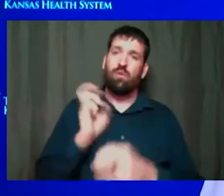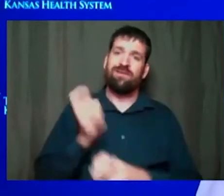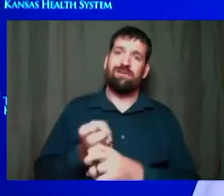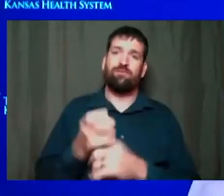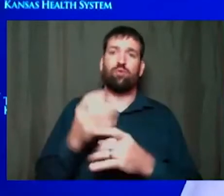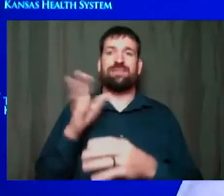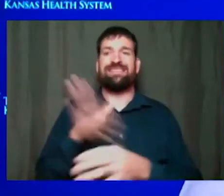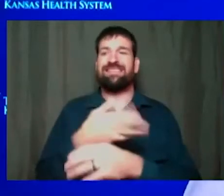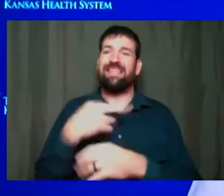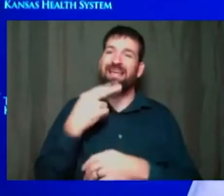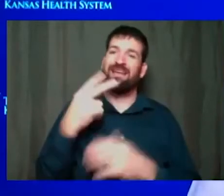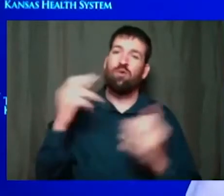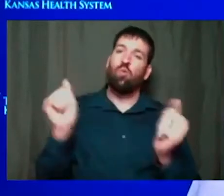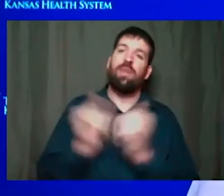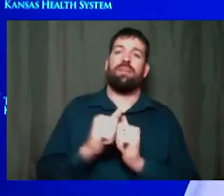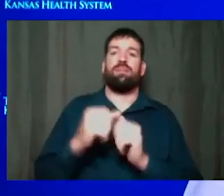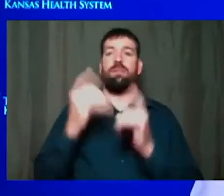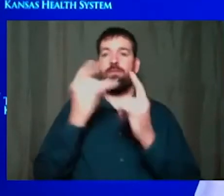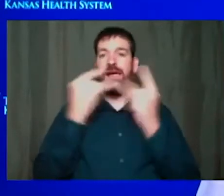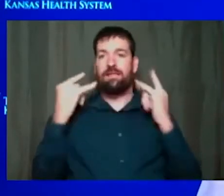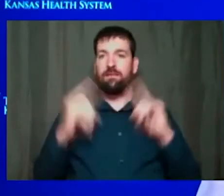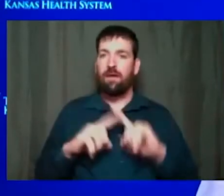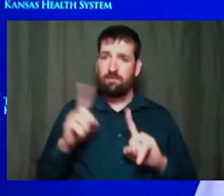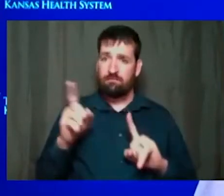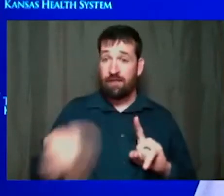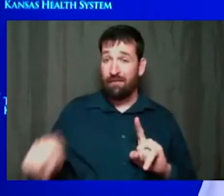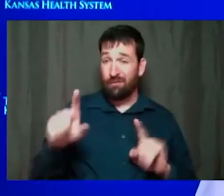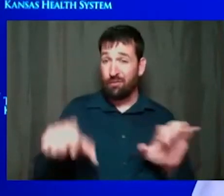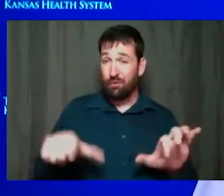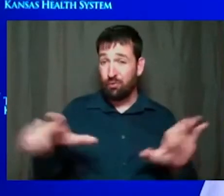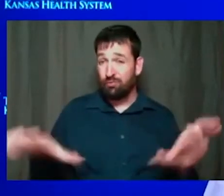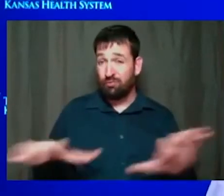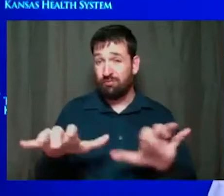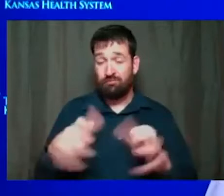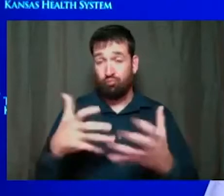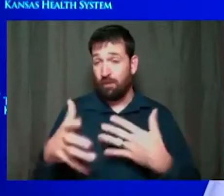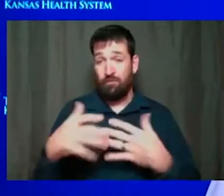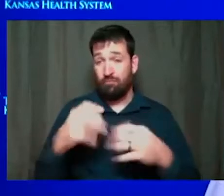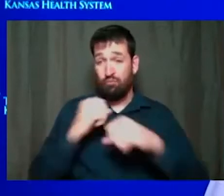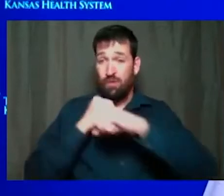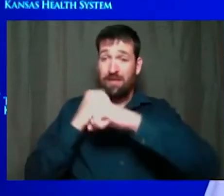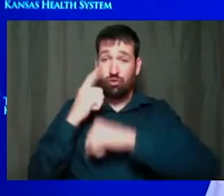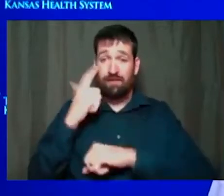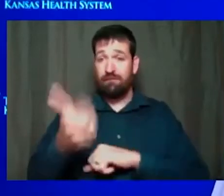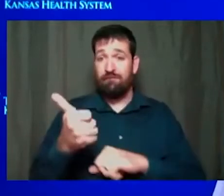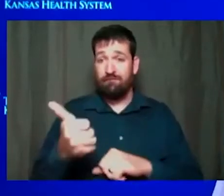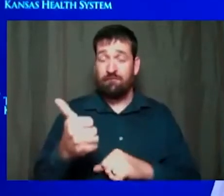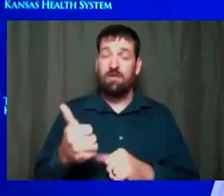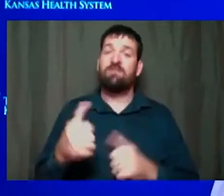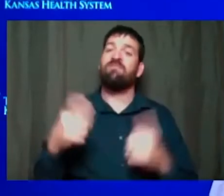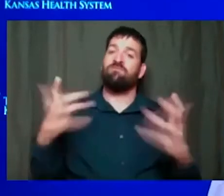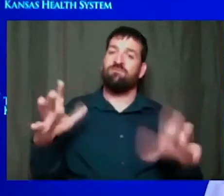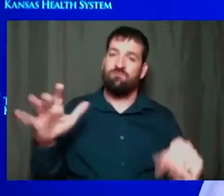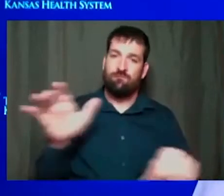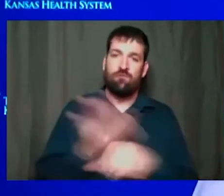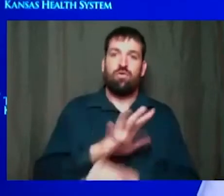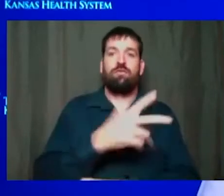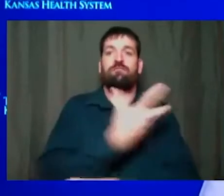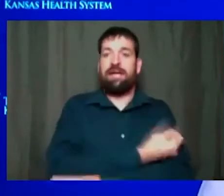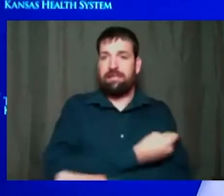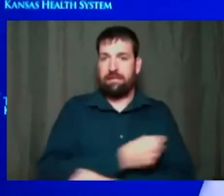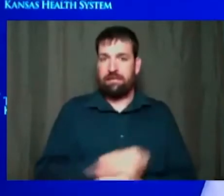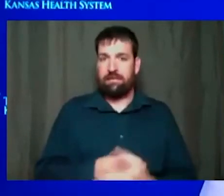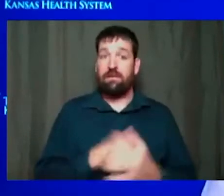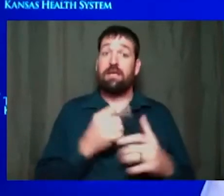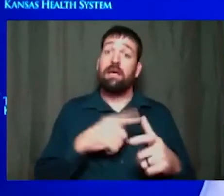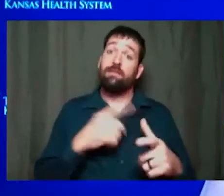but I think you have to do what you can to protect yourself as much as possible, and that is getting fully vaccinated. And then taking